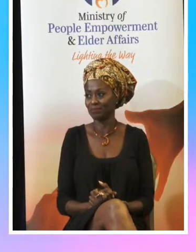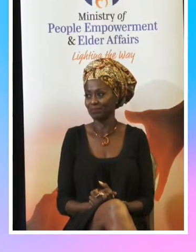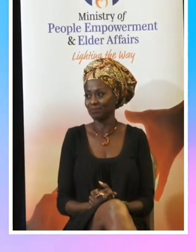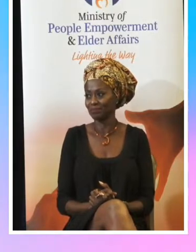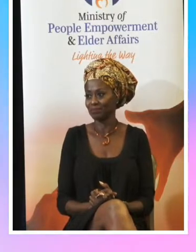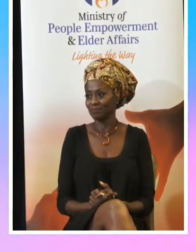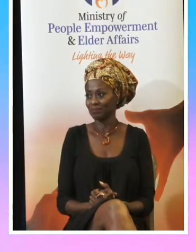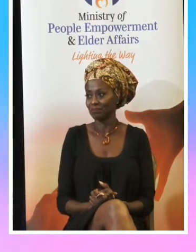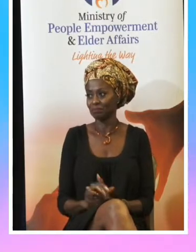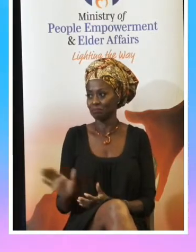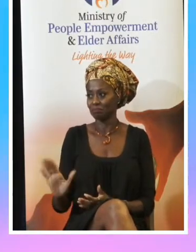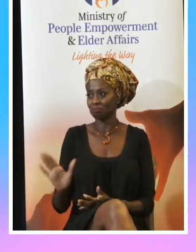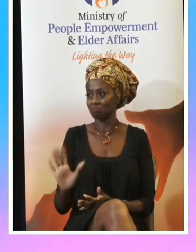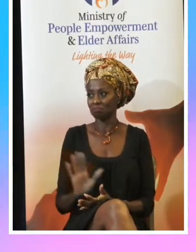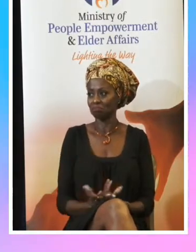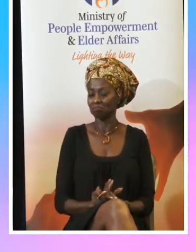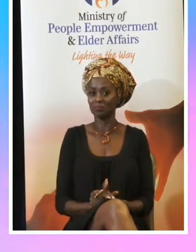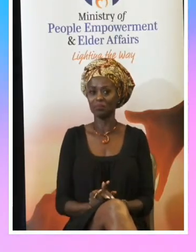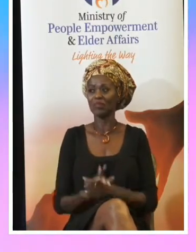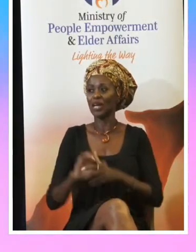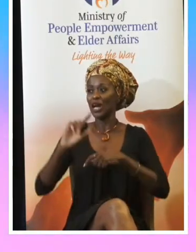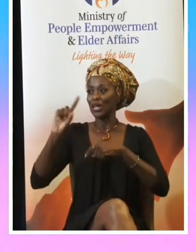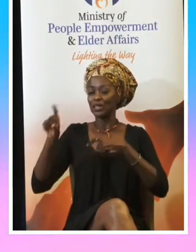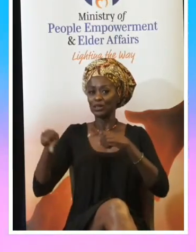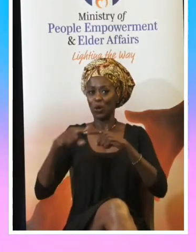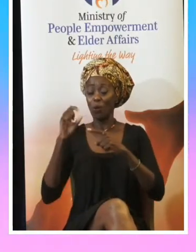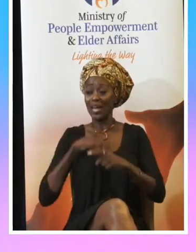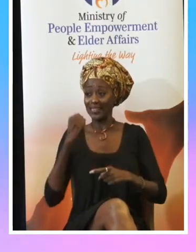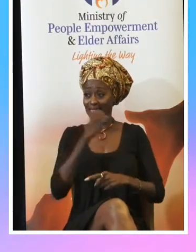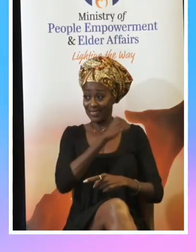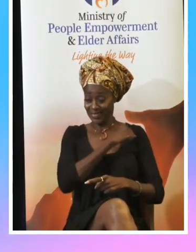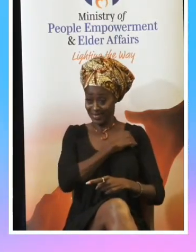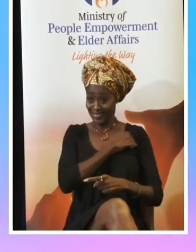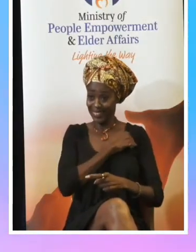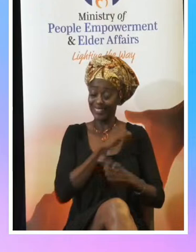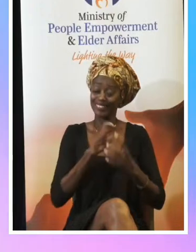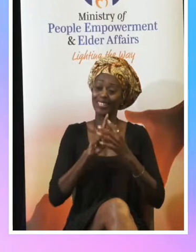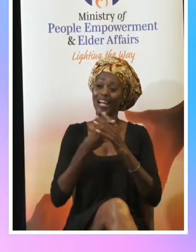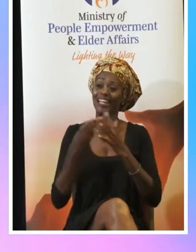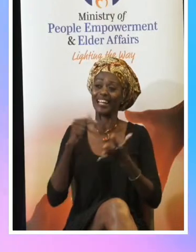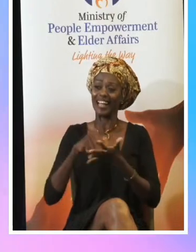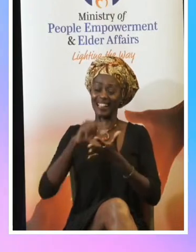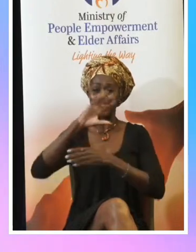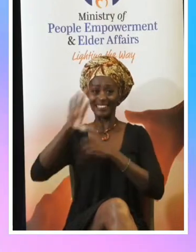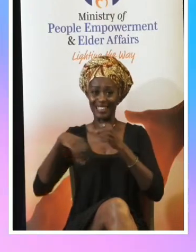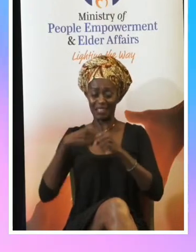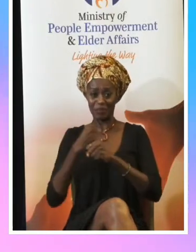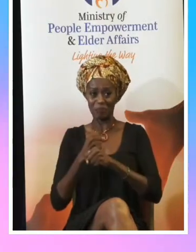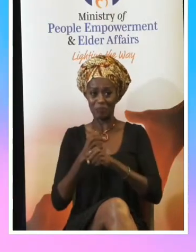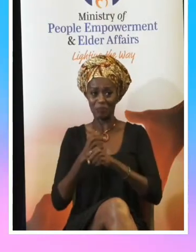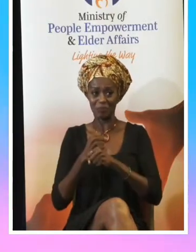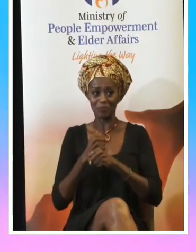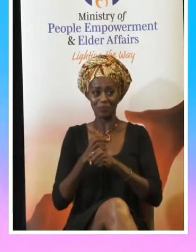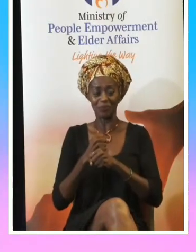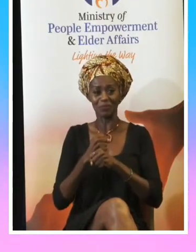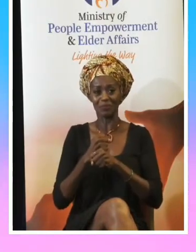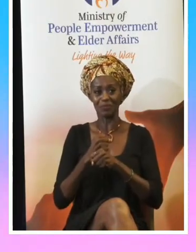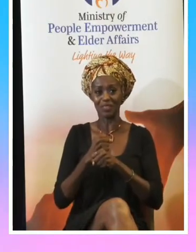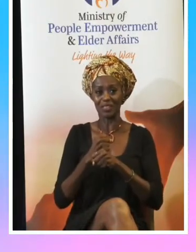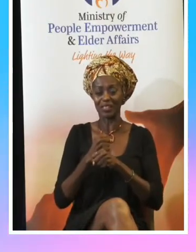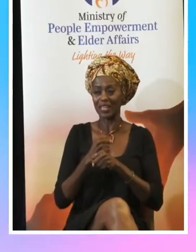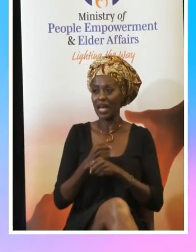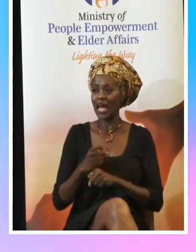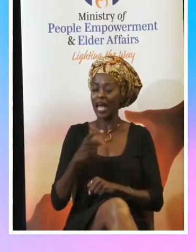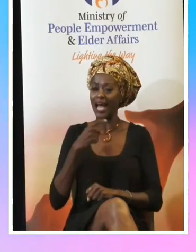When the Senate resumed this year, I remember in our pre-Senate briefings, I said to Andrelia, and if you put down